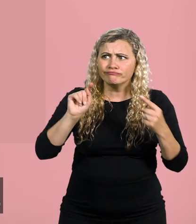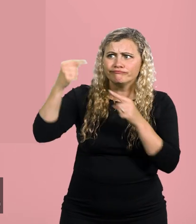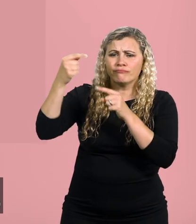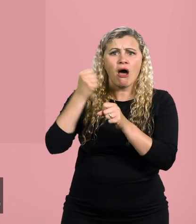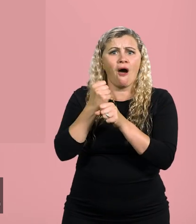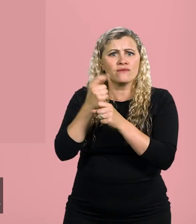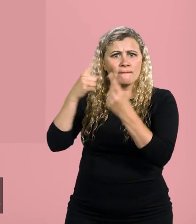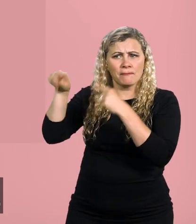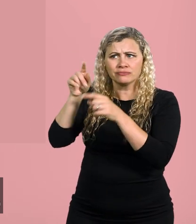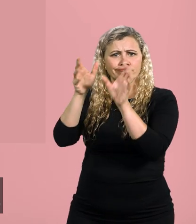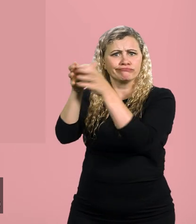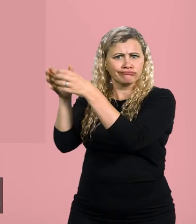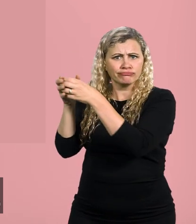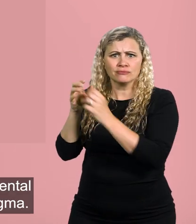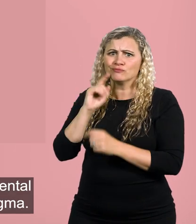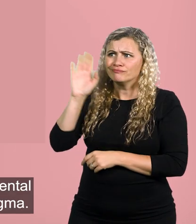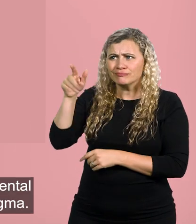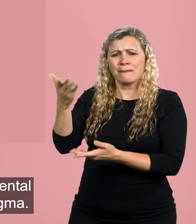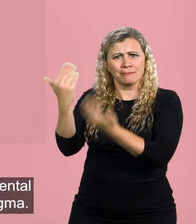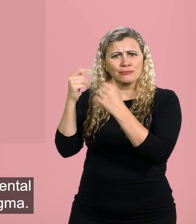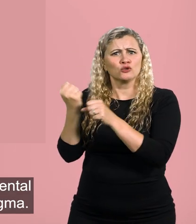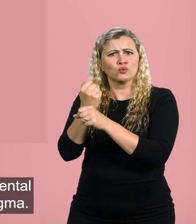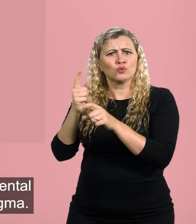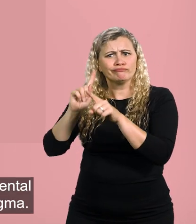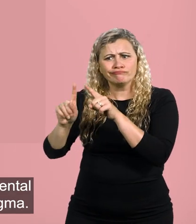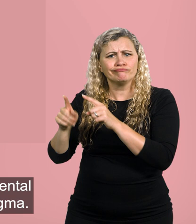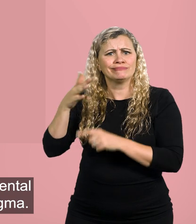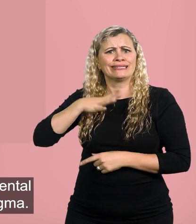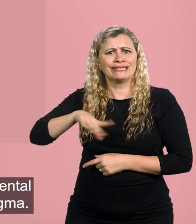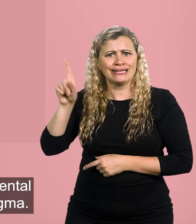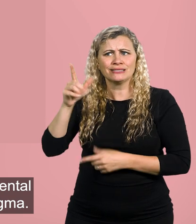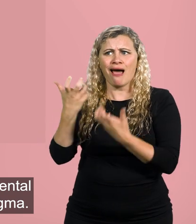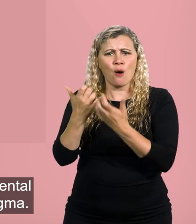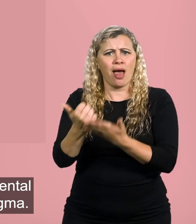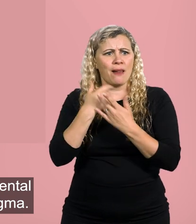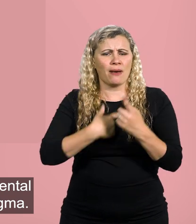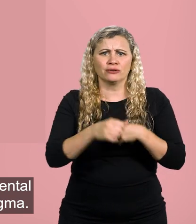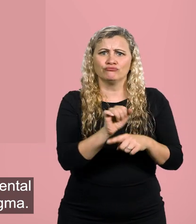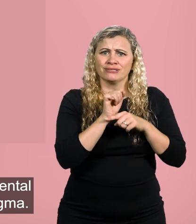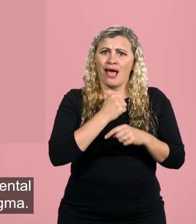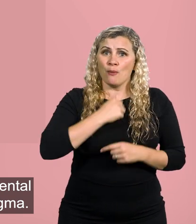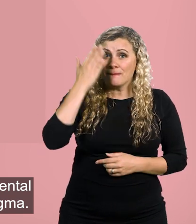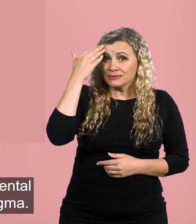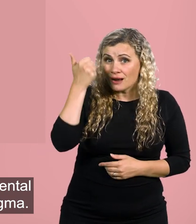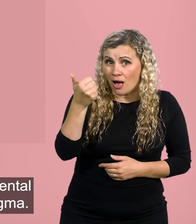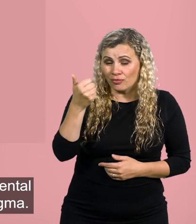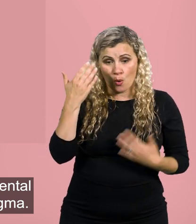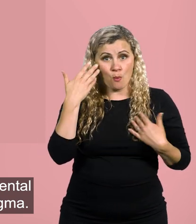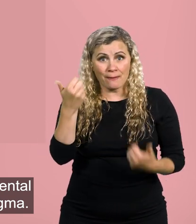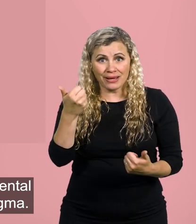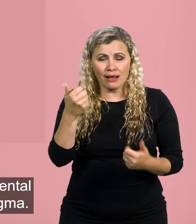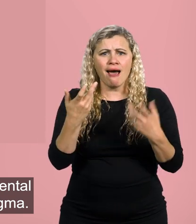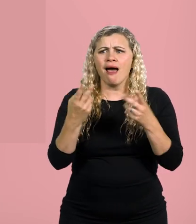challenges all government departments to do everything they can to protect our mental health and well-being and